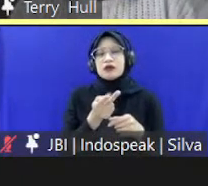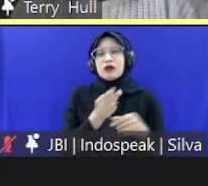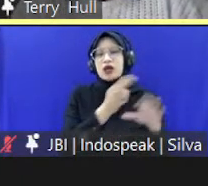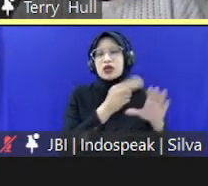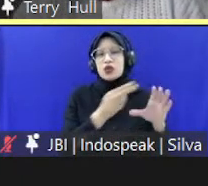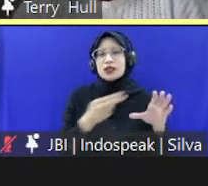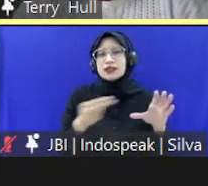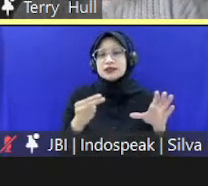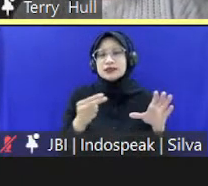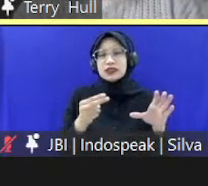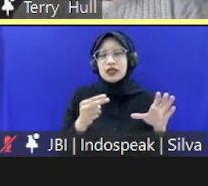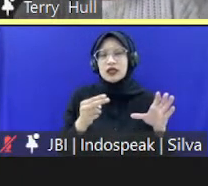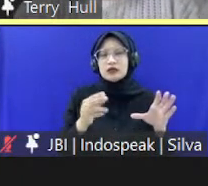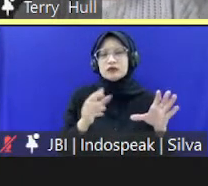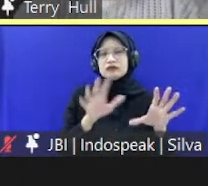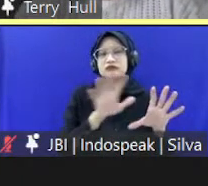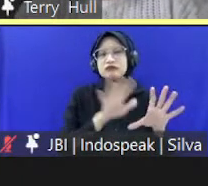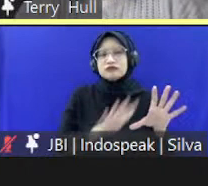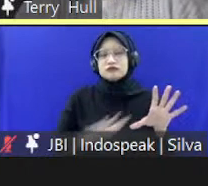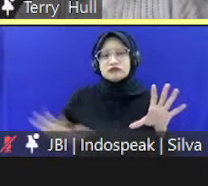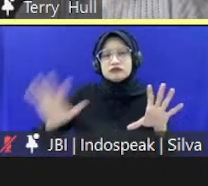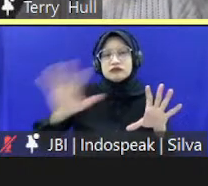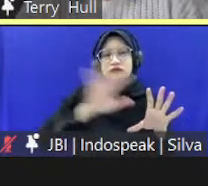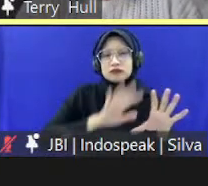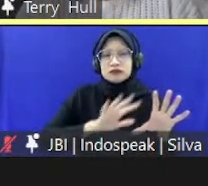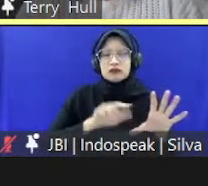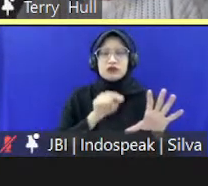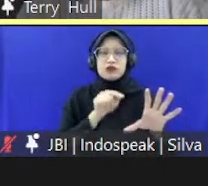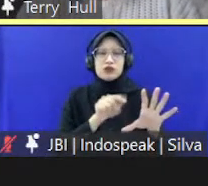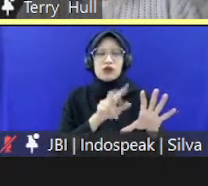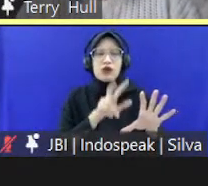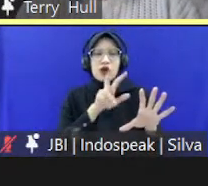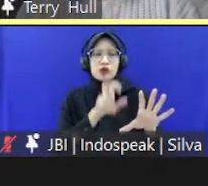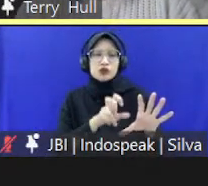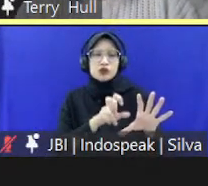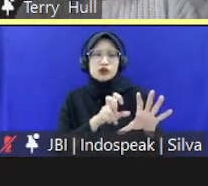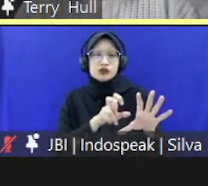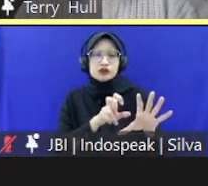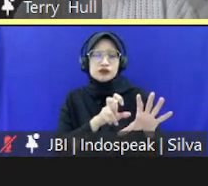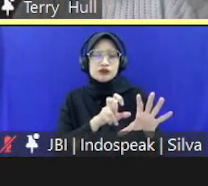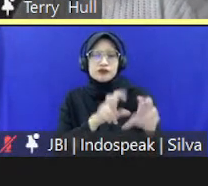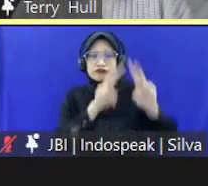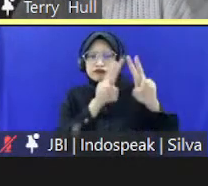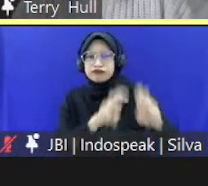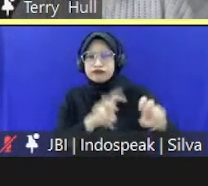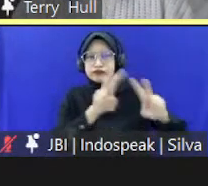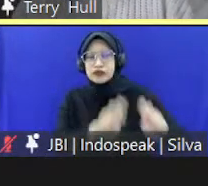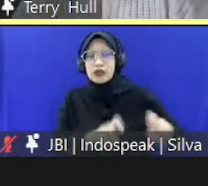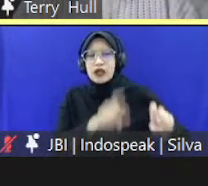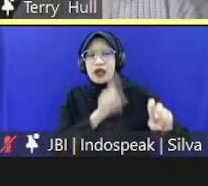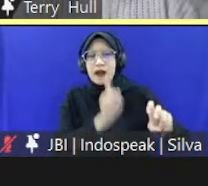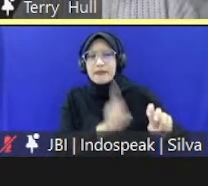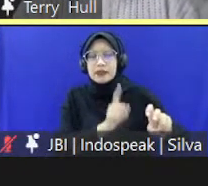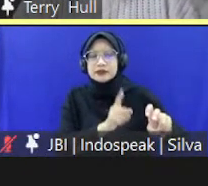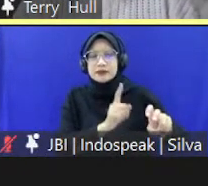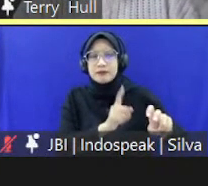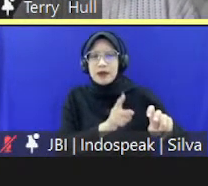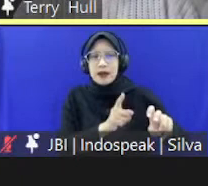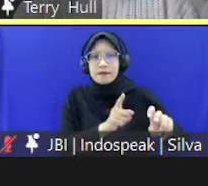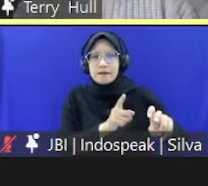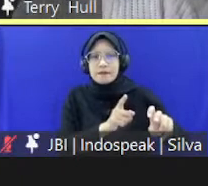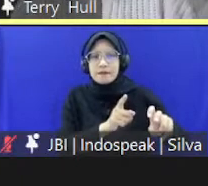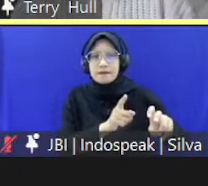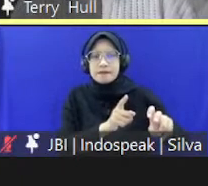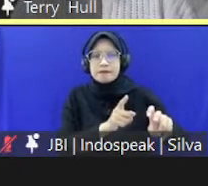spending a lot of time trying to figure out how much of this is because of returned